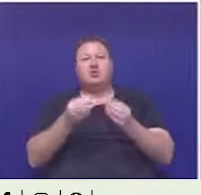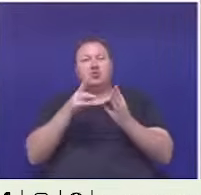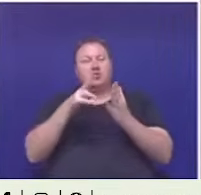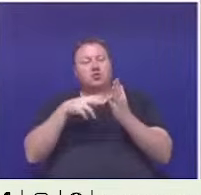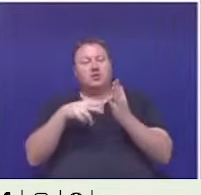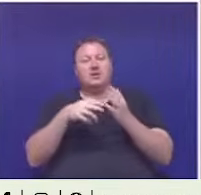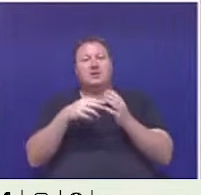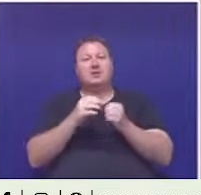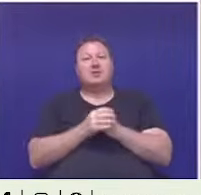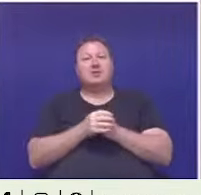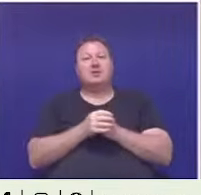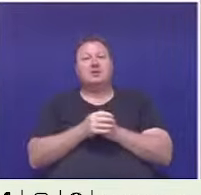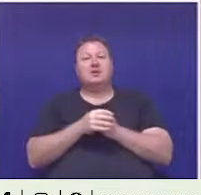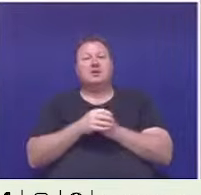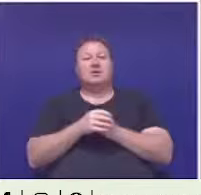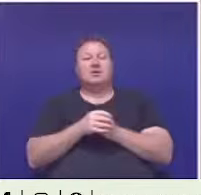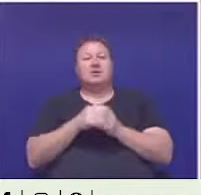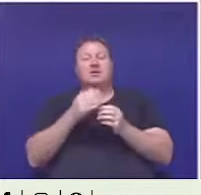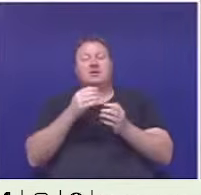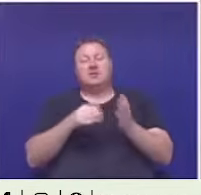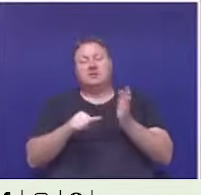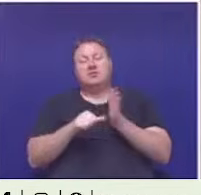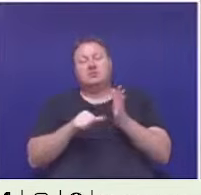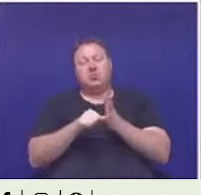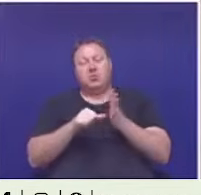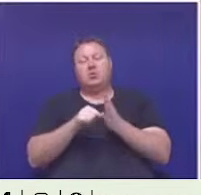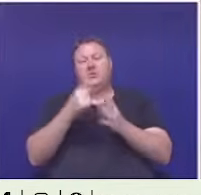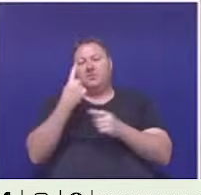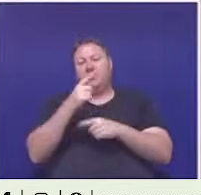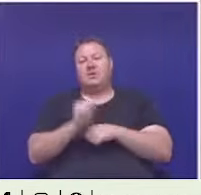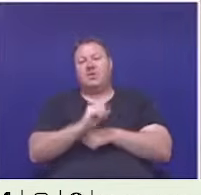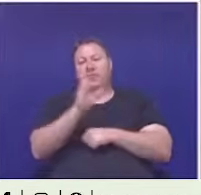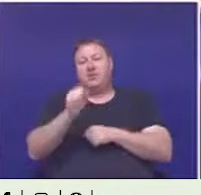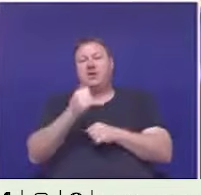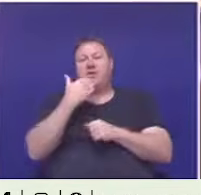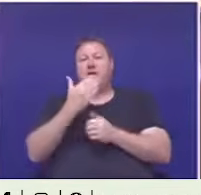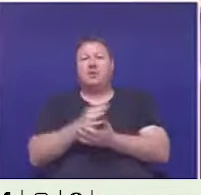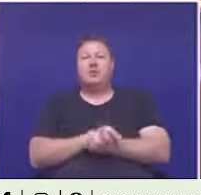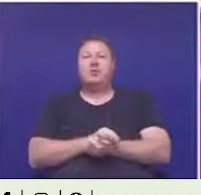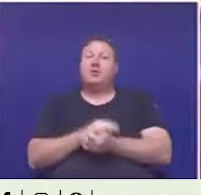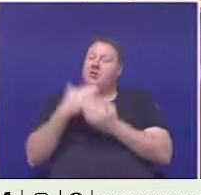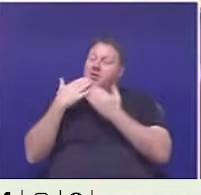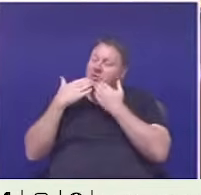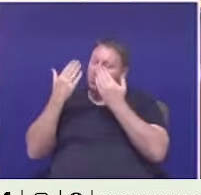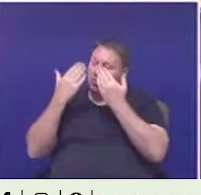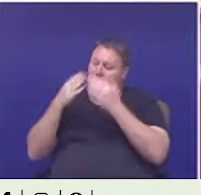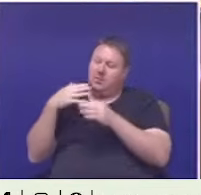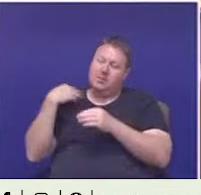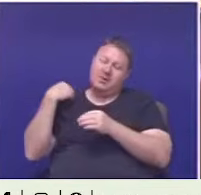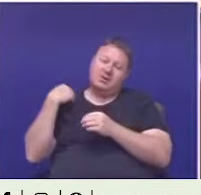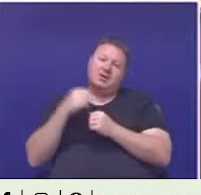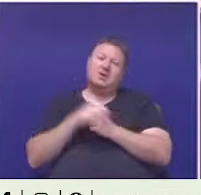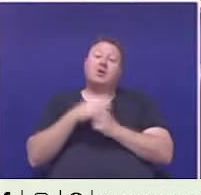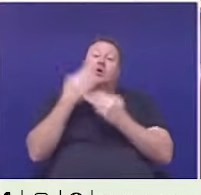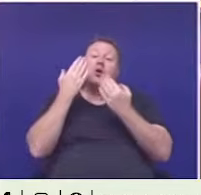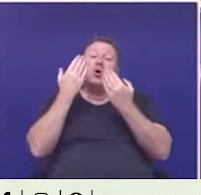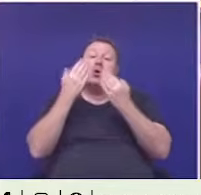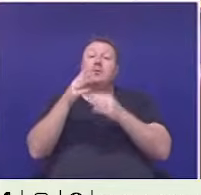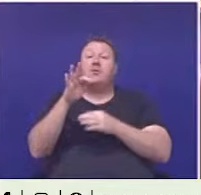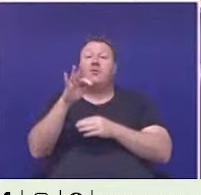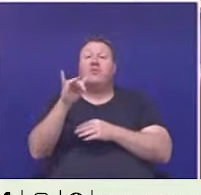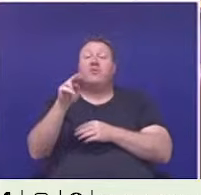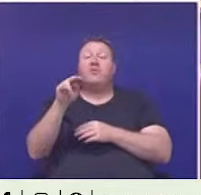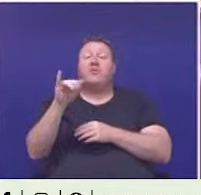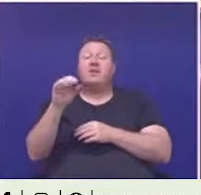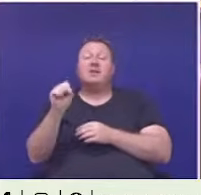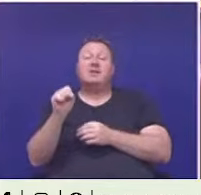country. It's incredibly important. Thank you very much, Chair. Thank you, Honorable Minister. Honorable Finis, you can ask the next